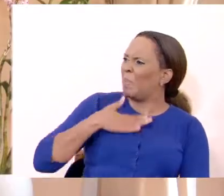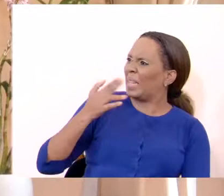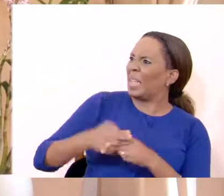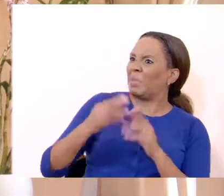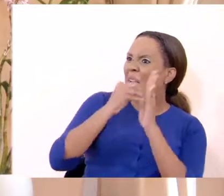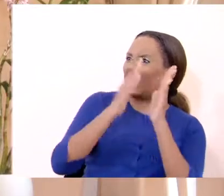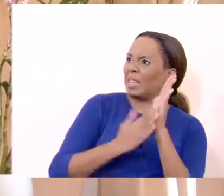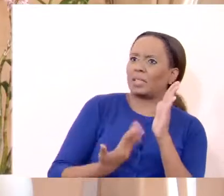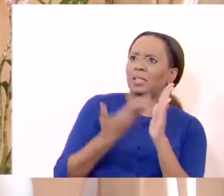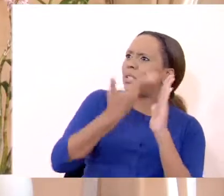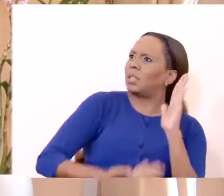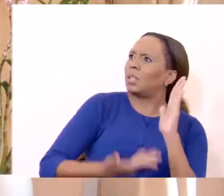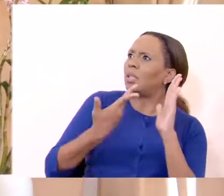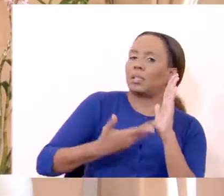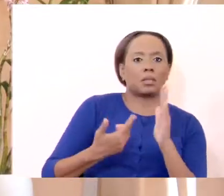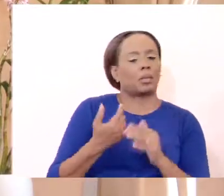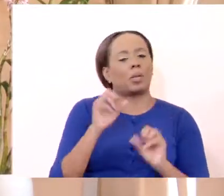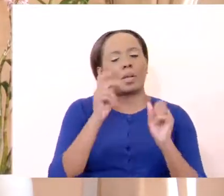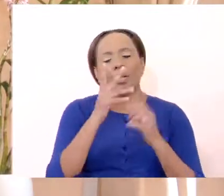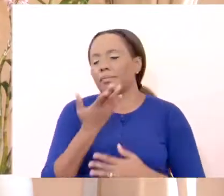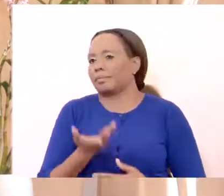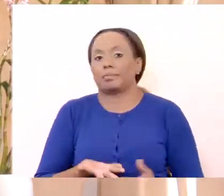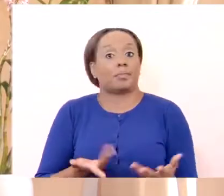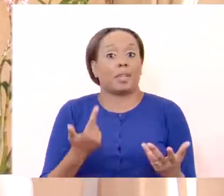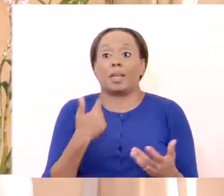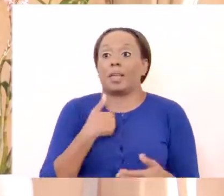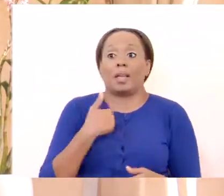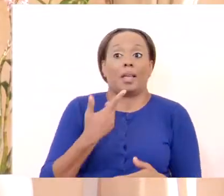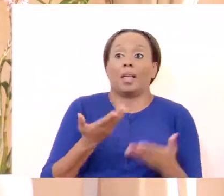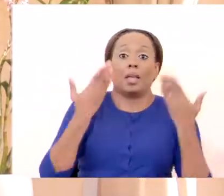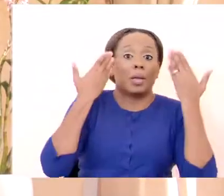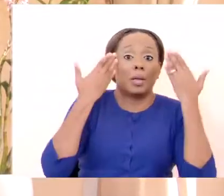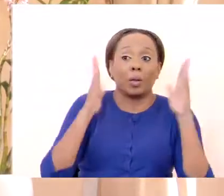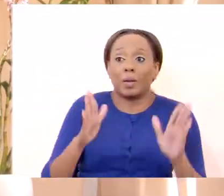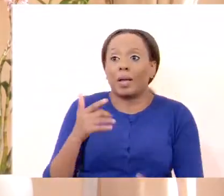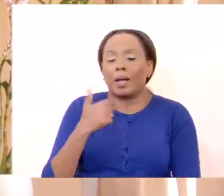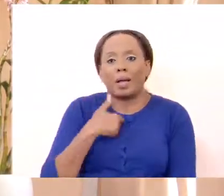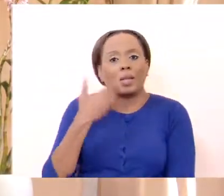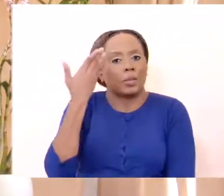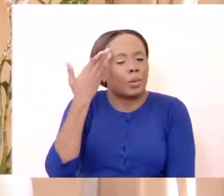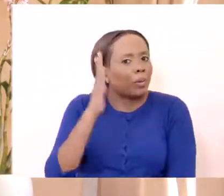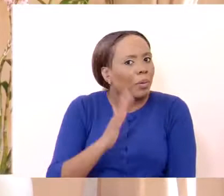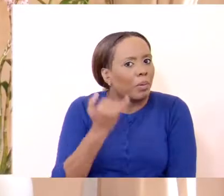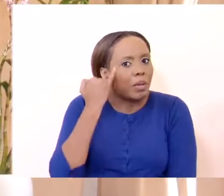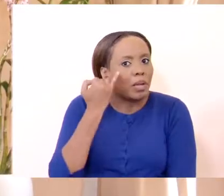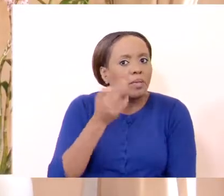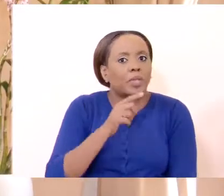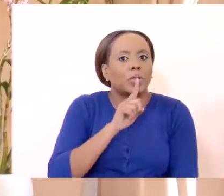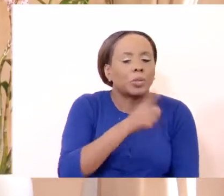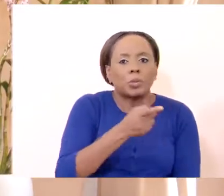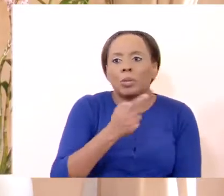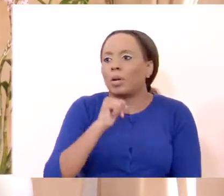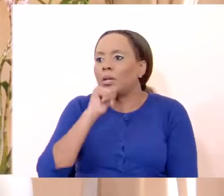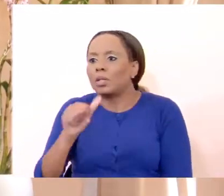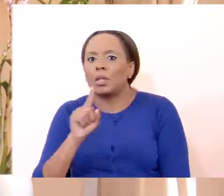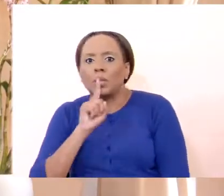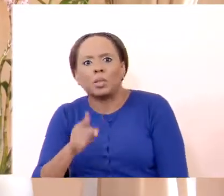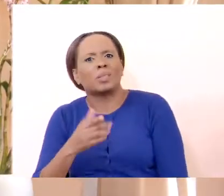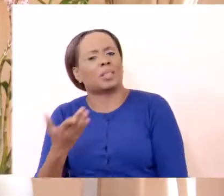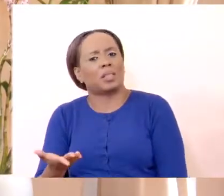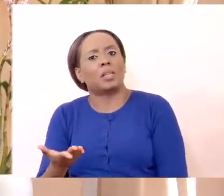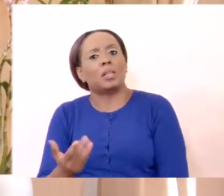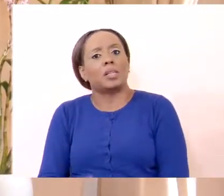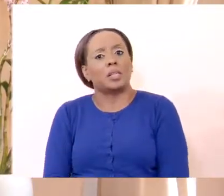Right. I repeat, I cannot say that it is fictitious. Let me put it that way. But I am saying to you